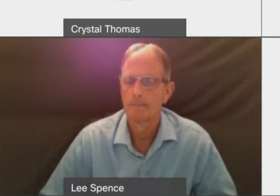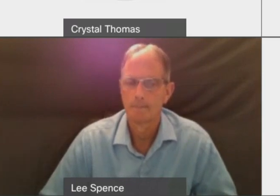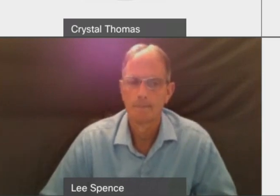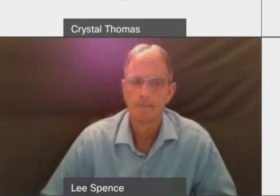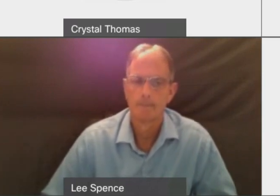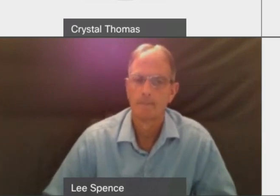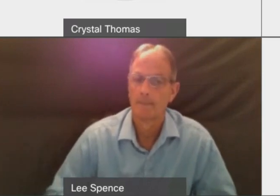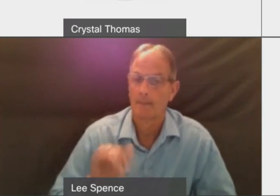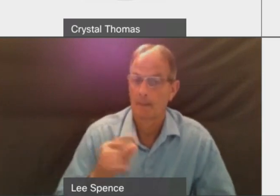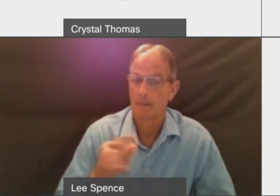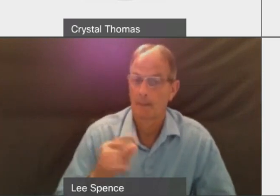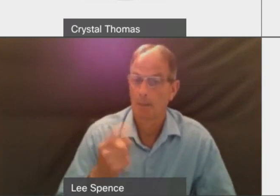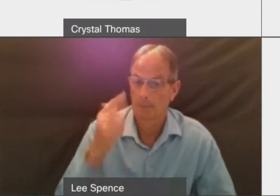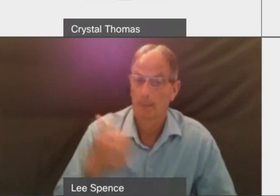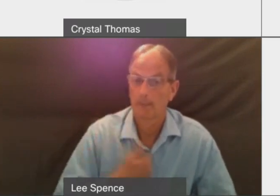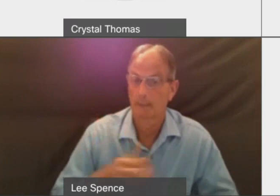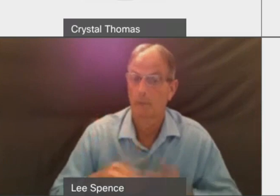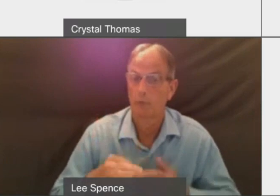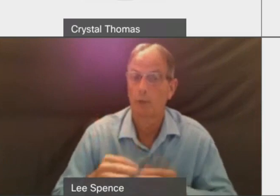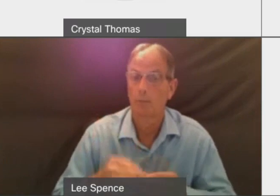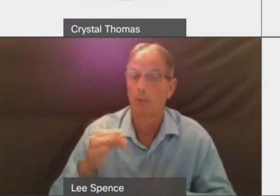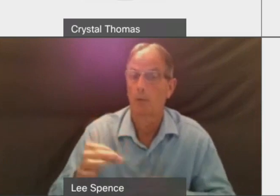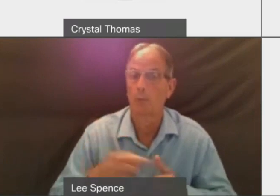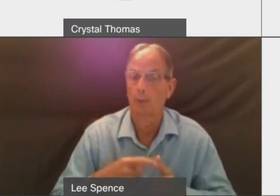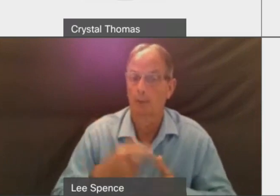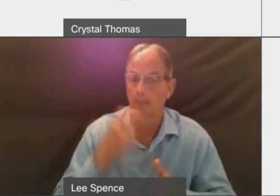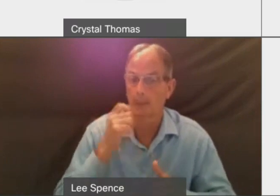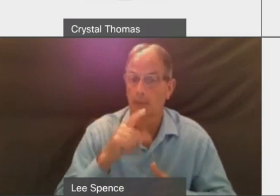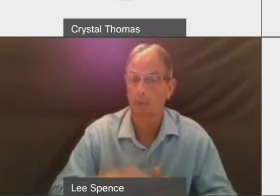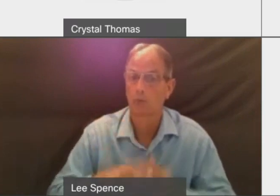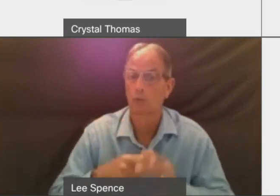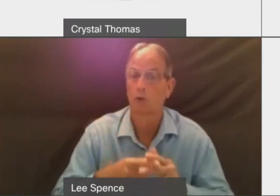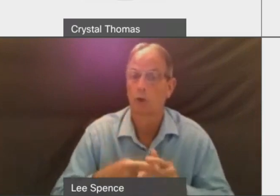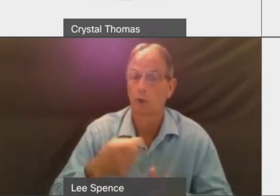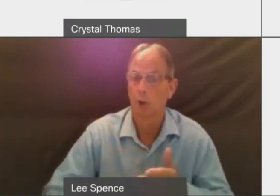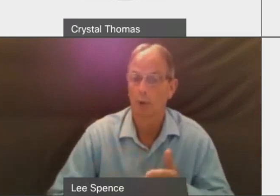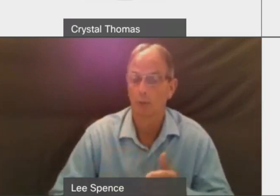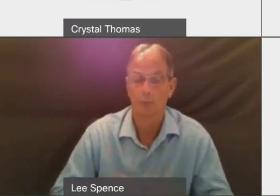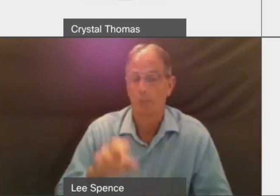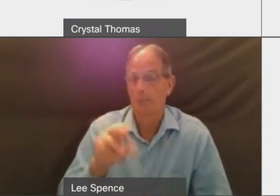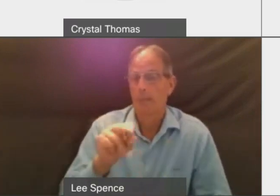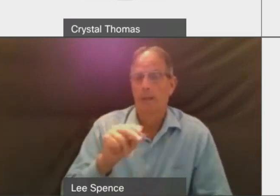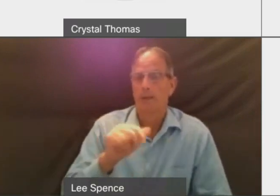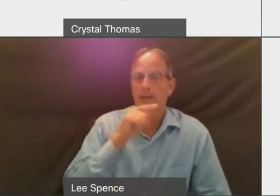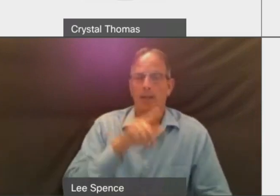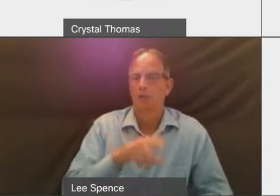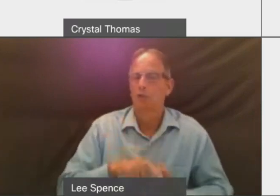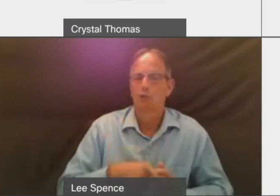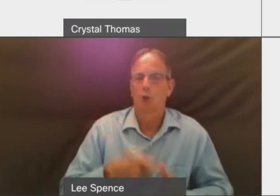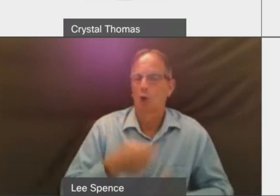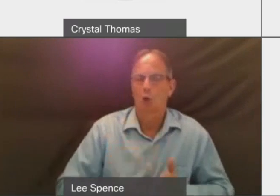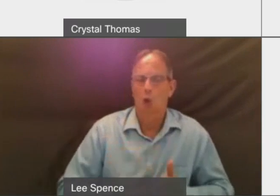Isn't one of the reasons self-direction was postponed originally was because of the startup costs? No, actually, it wasn't the startup costs.